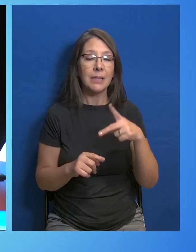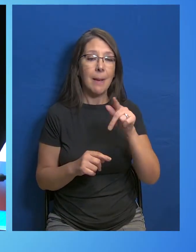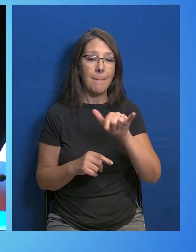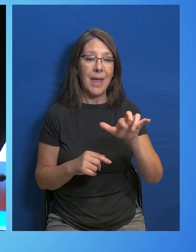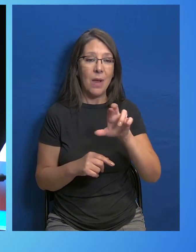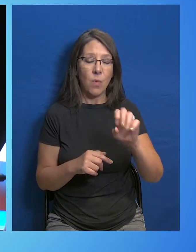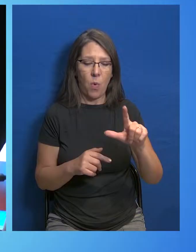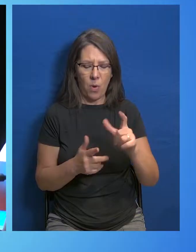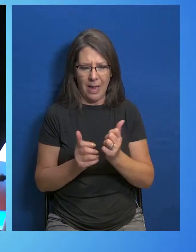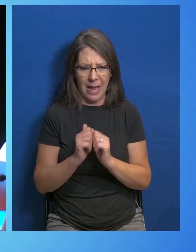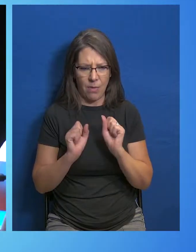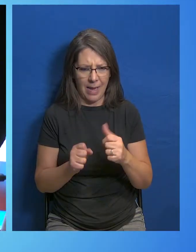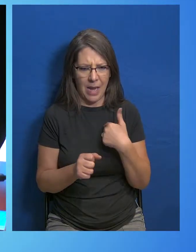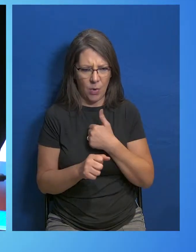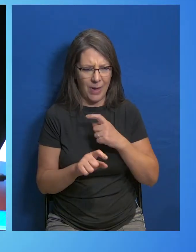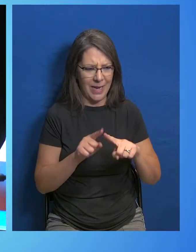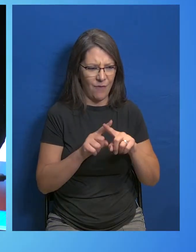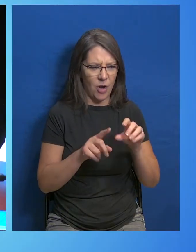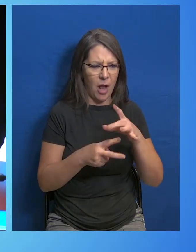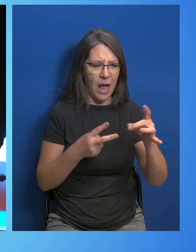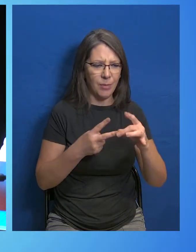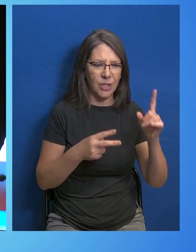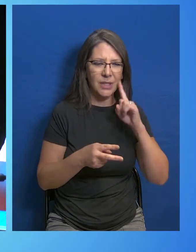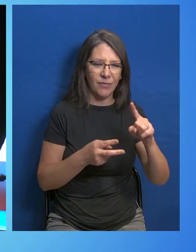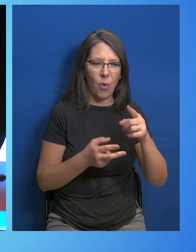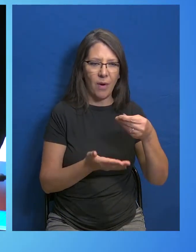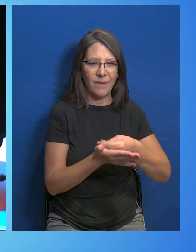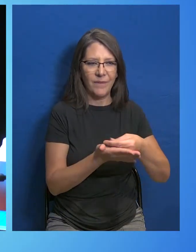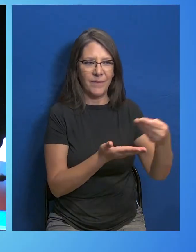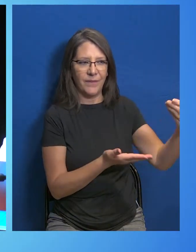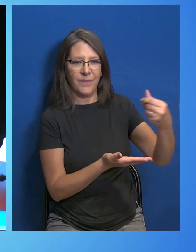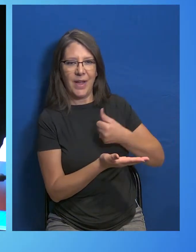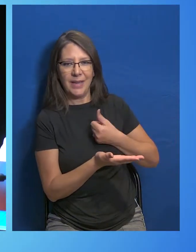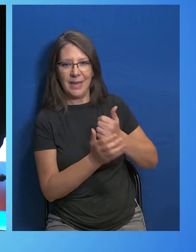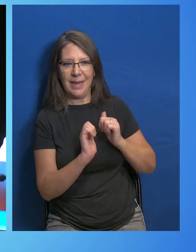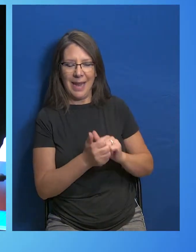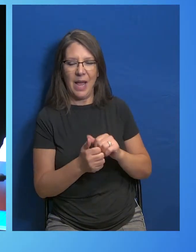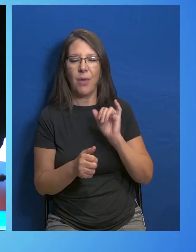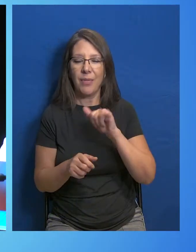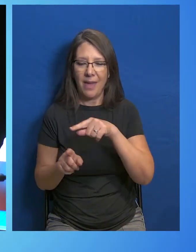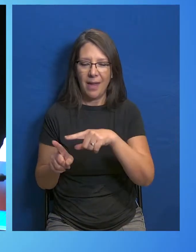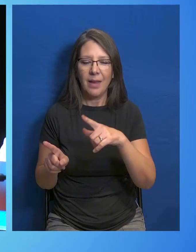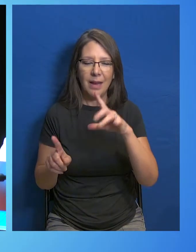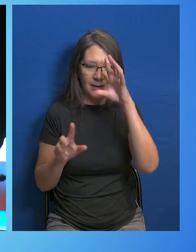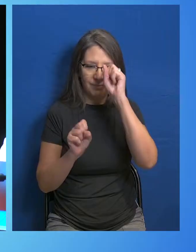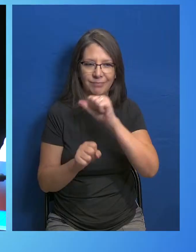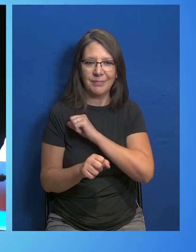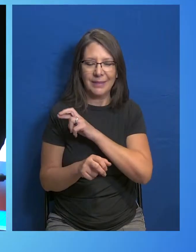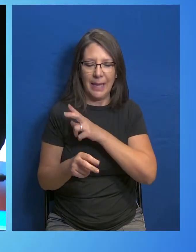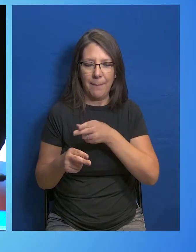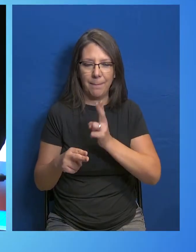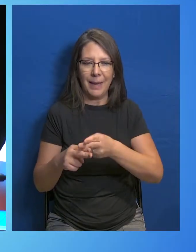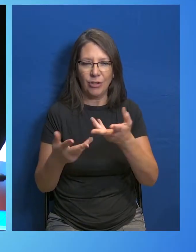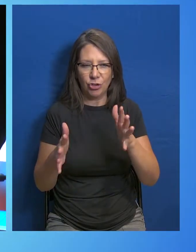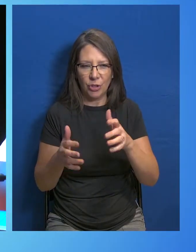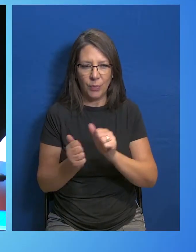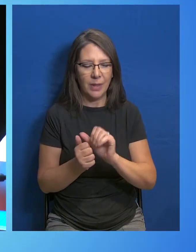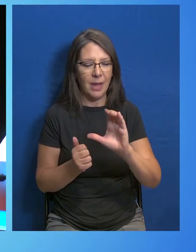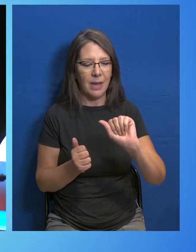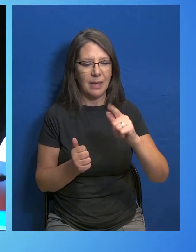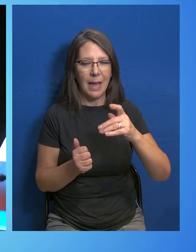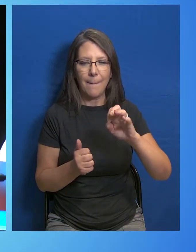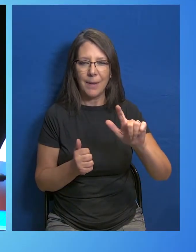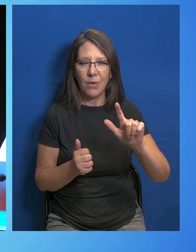for funding streams as Superintendent Reichman, which also tie and relate to the capital facility needs. We've been looking